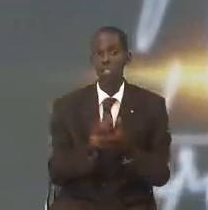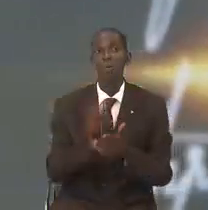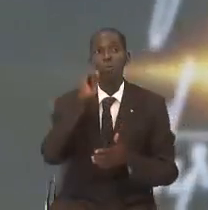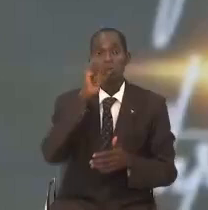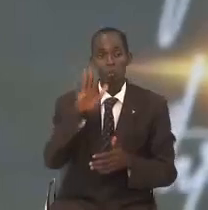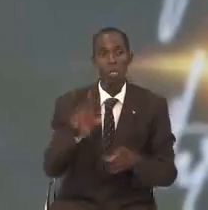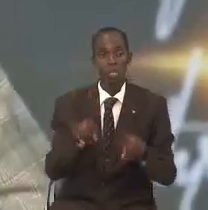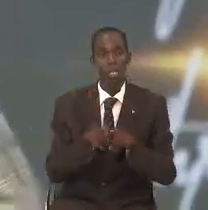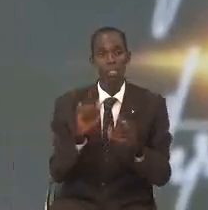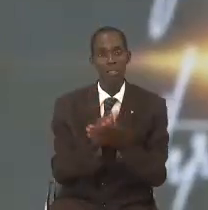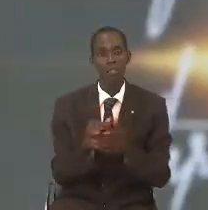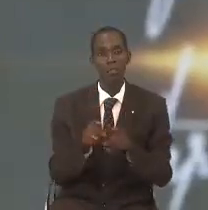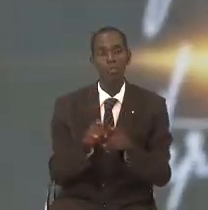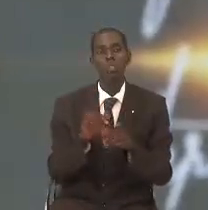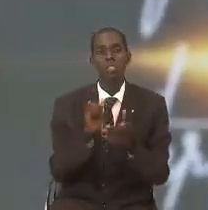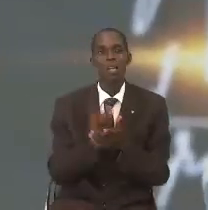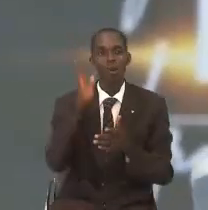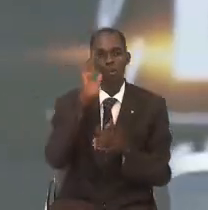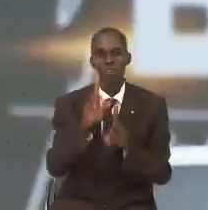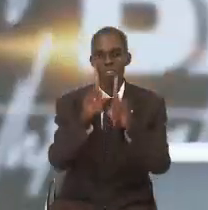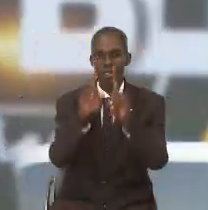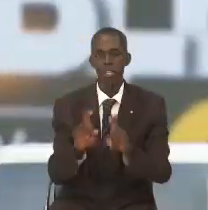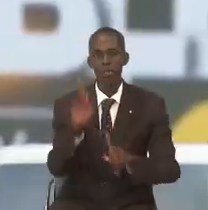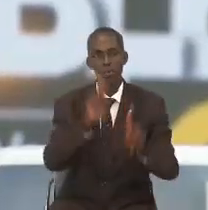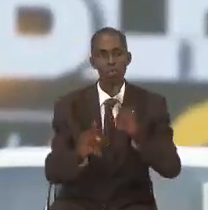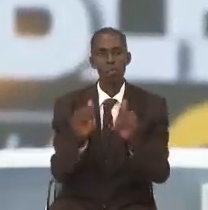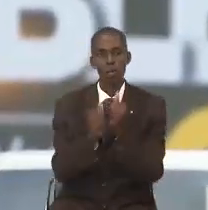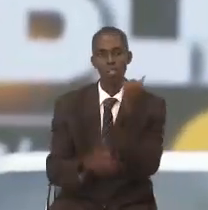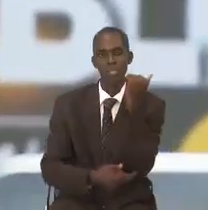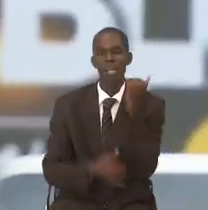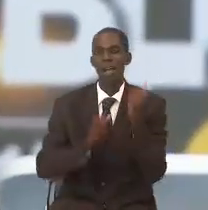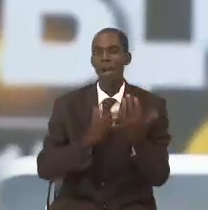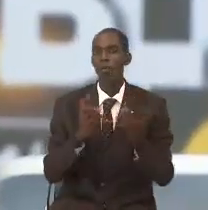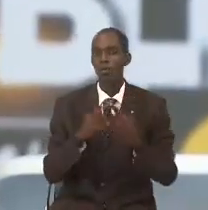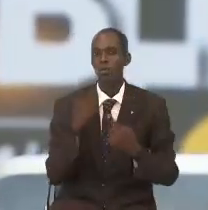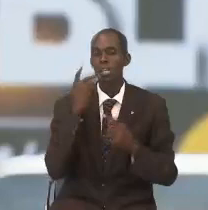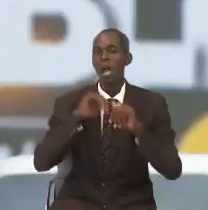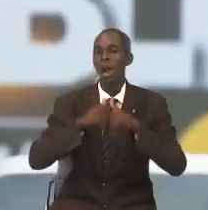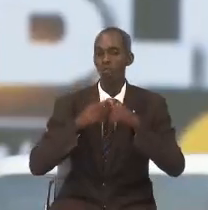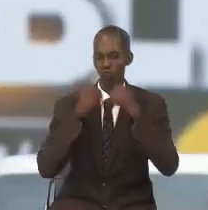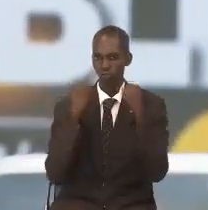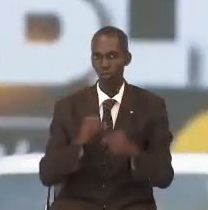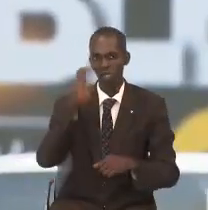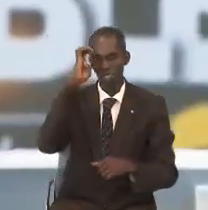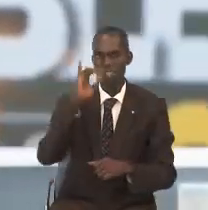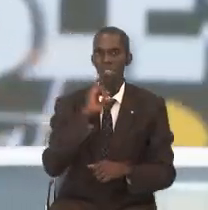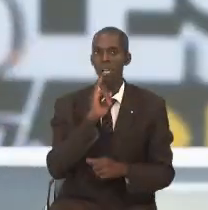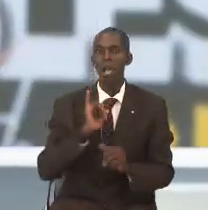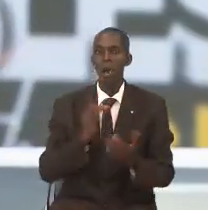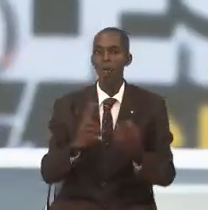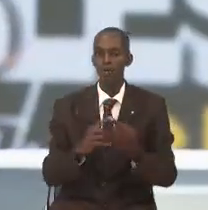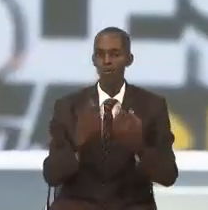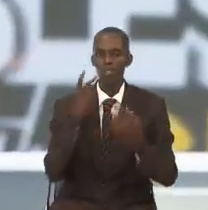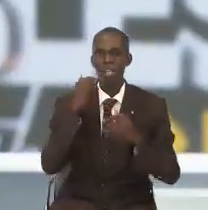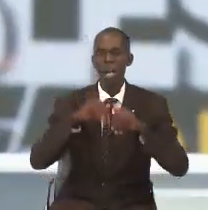that will tease other people with temptation. I want to see how strong he is. I want to see how